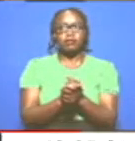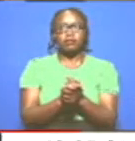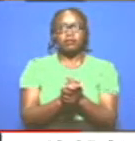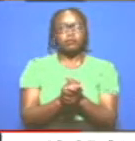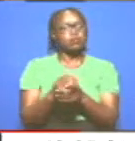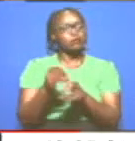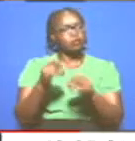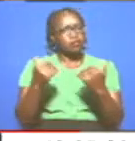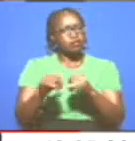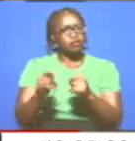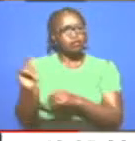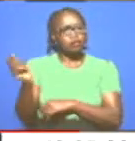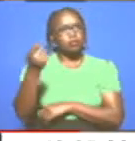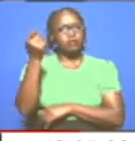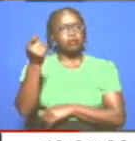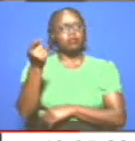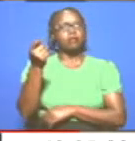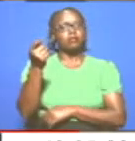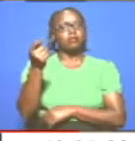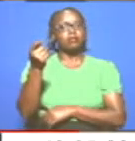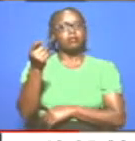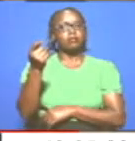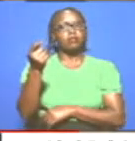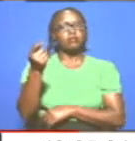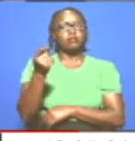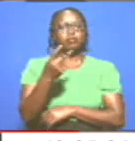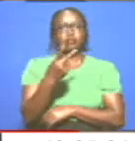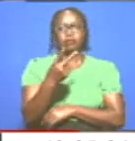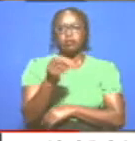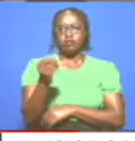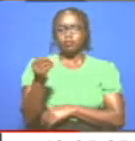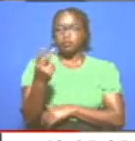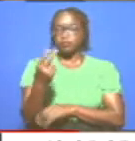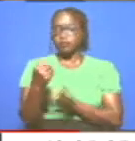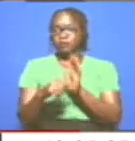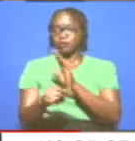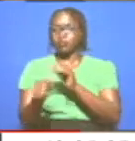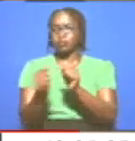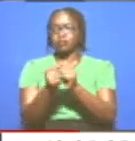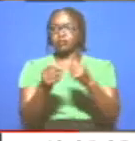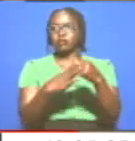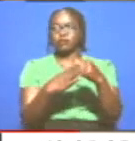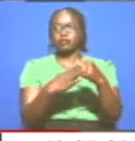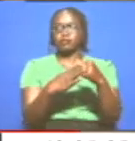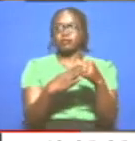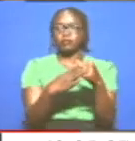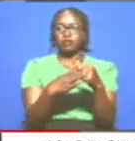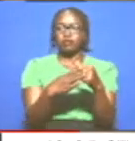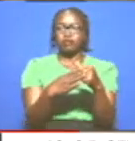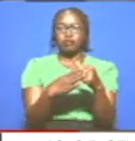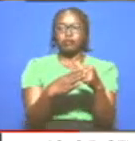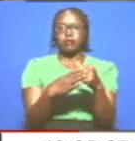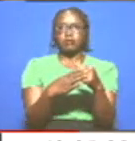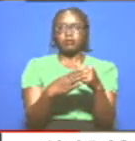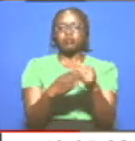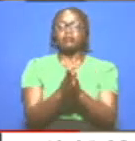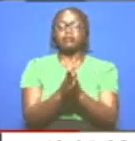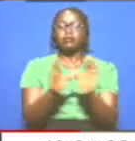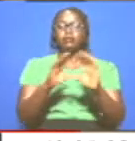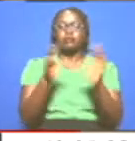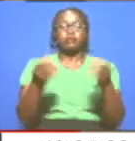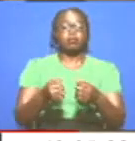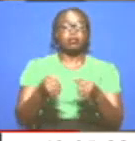Kenya at the 2002 Under-19 Cricket World Cup in New Zealand. And it's